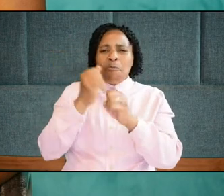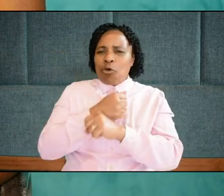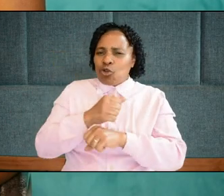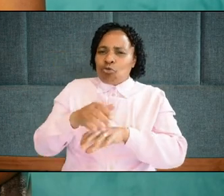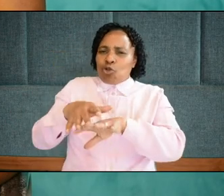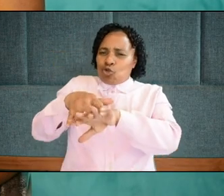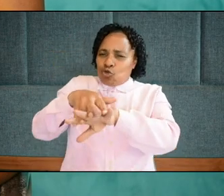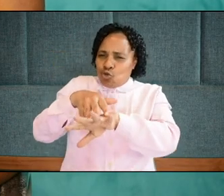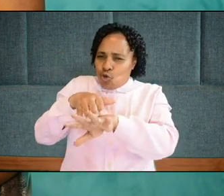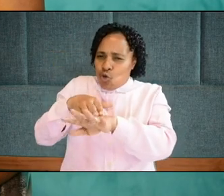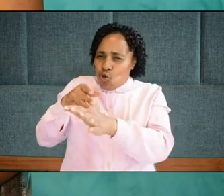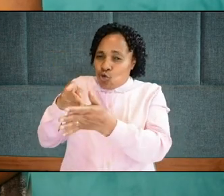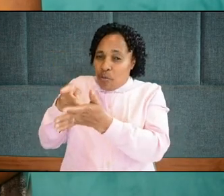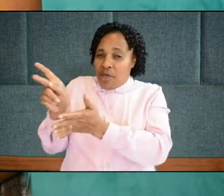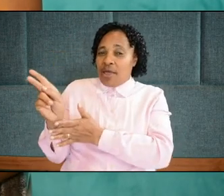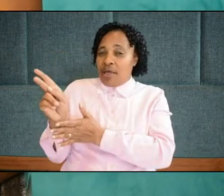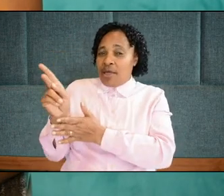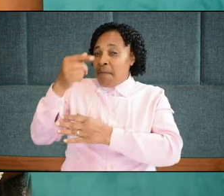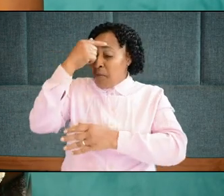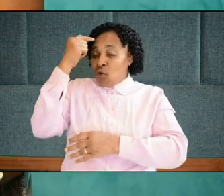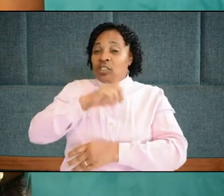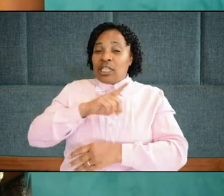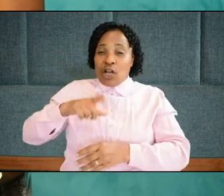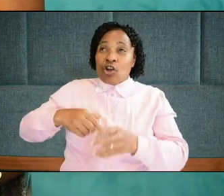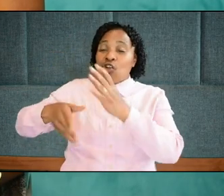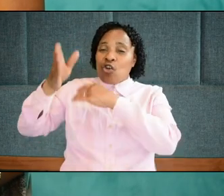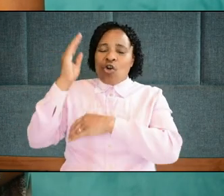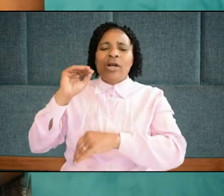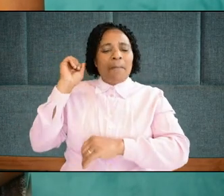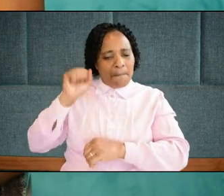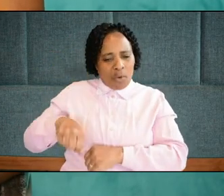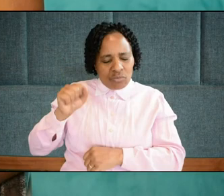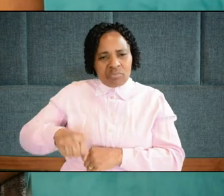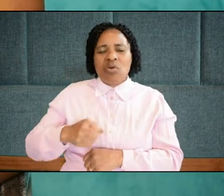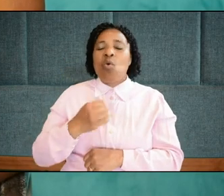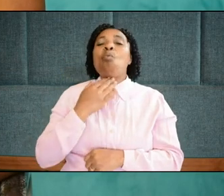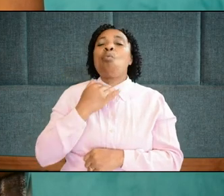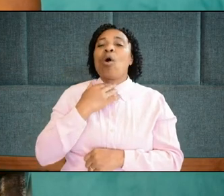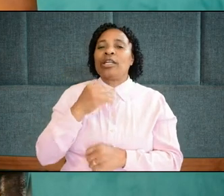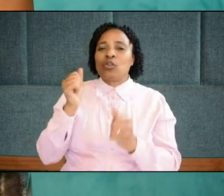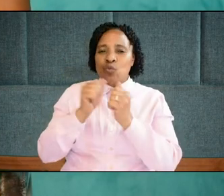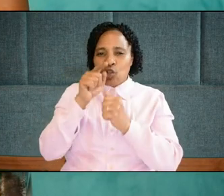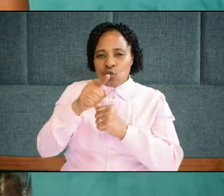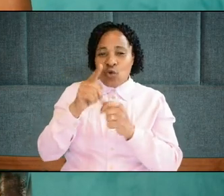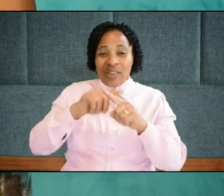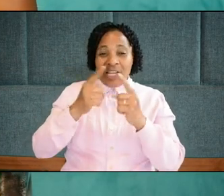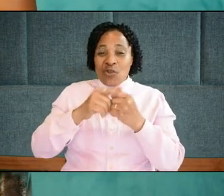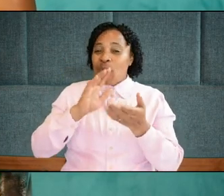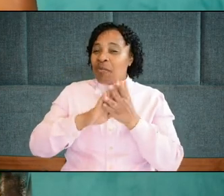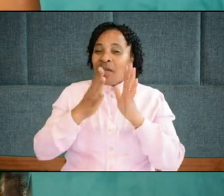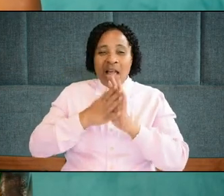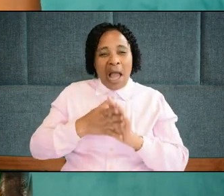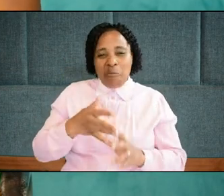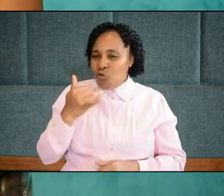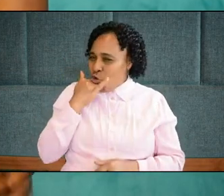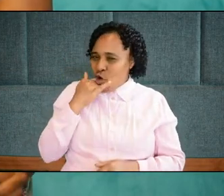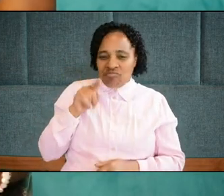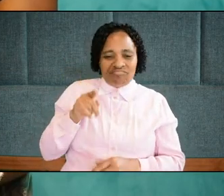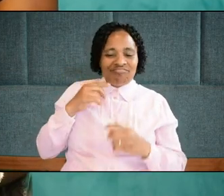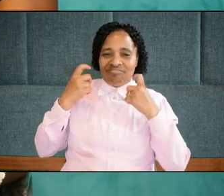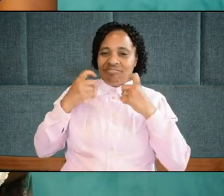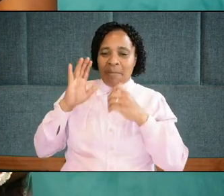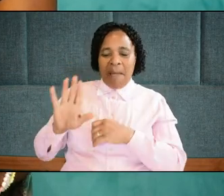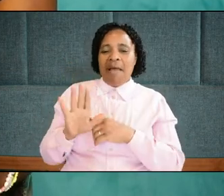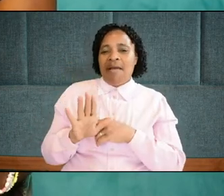do not be slow to pay it, for the Lord your God will certainly demand it of you, and you will be guilty of sin. So